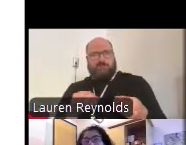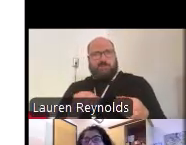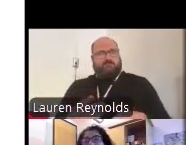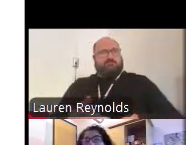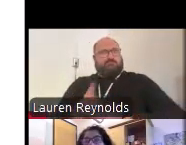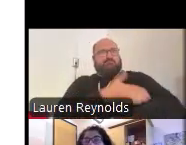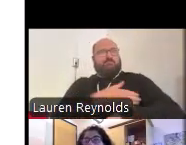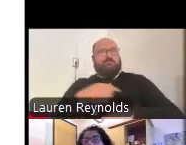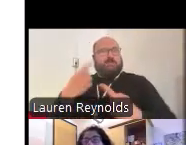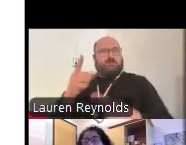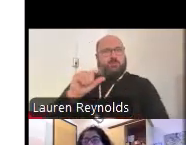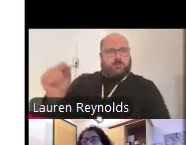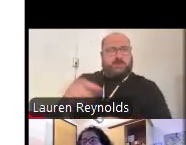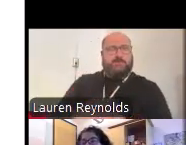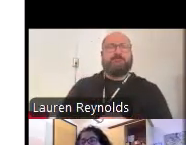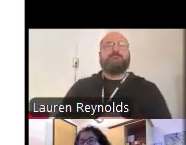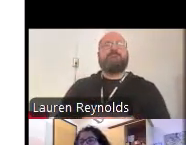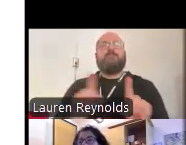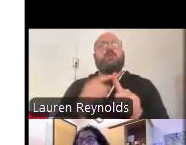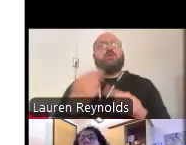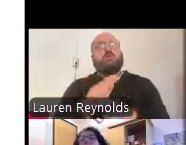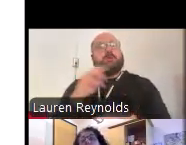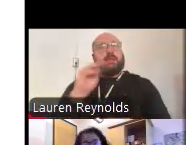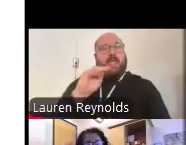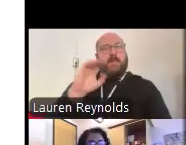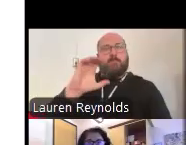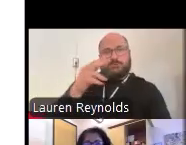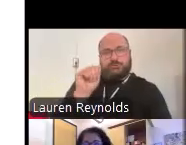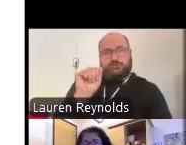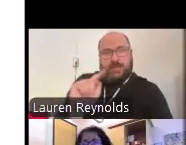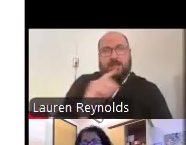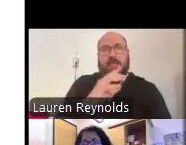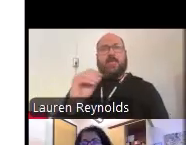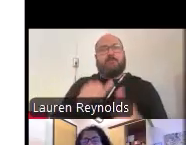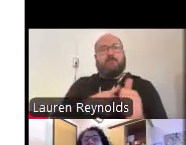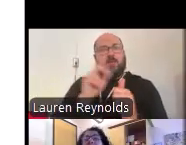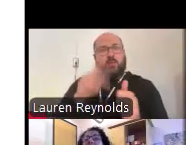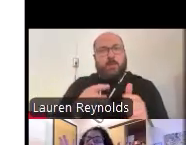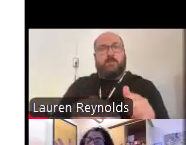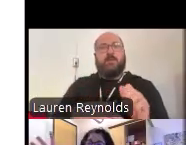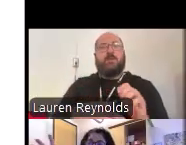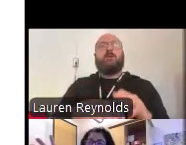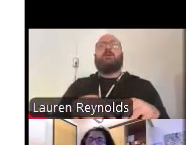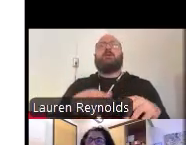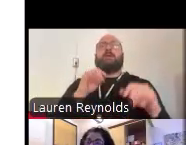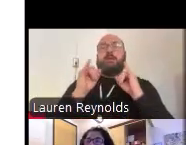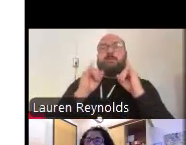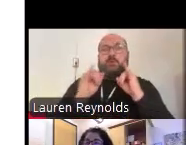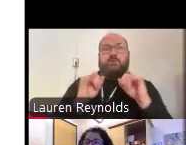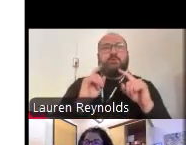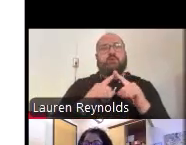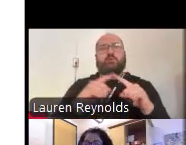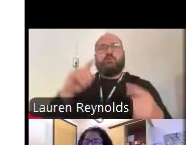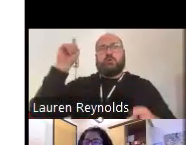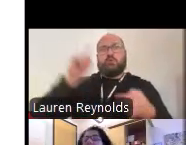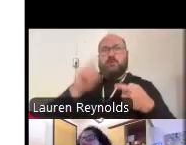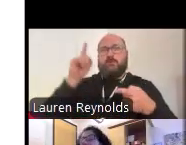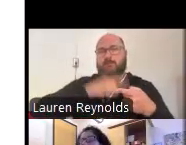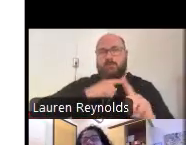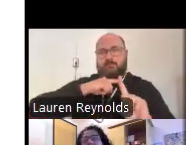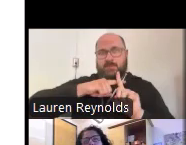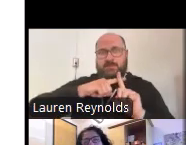as the MChat, and a follow-up interview to reduce false positive. And then they recommend after a failed